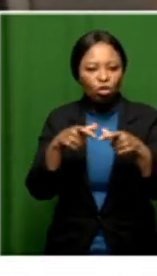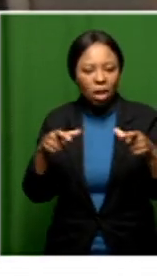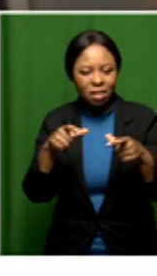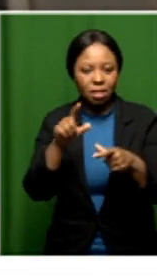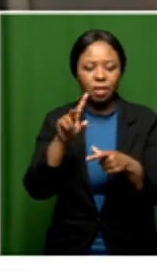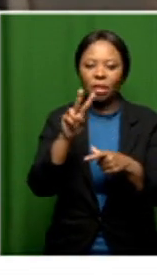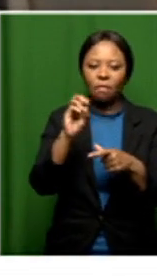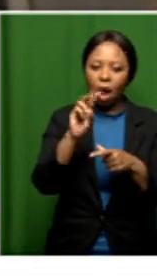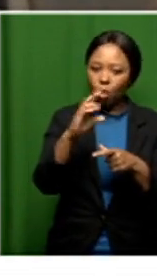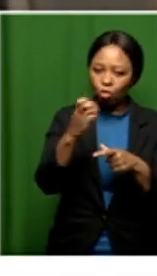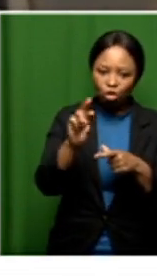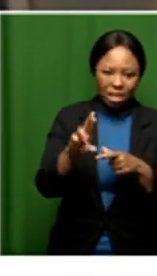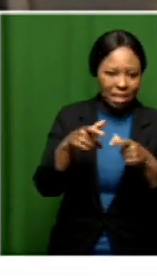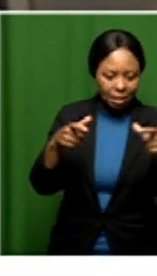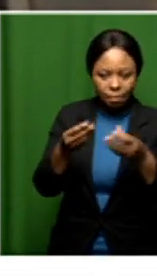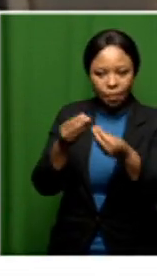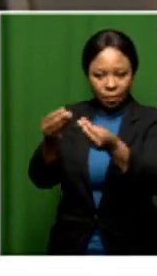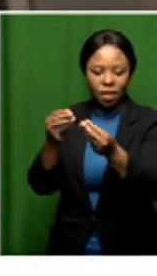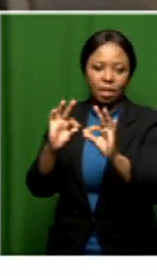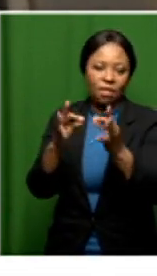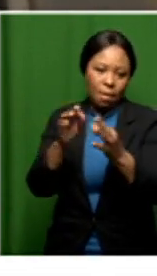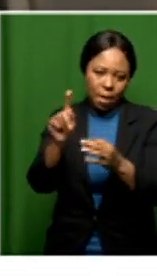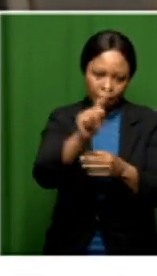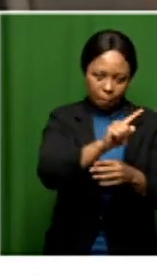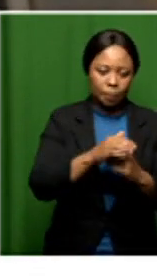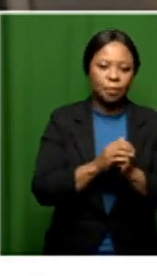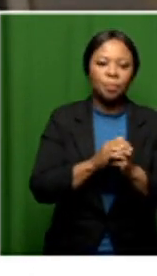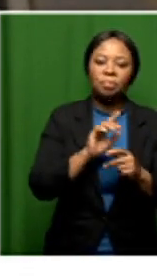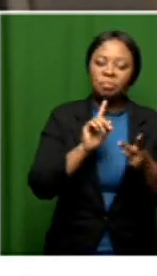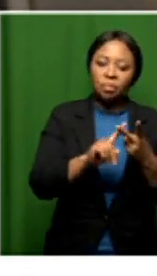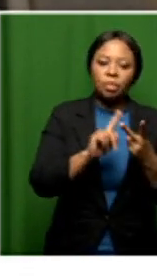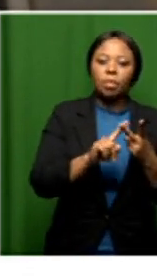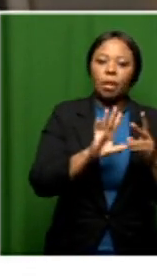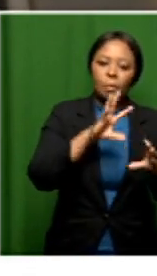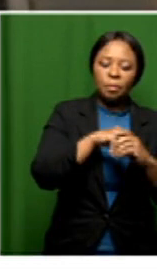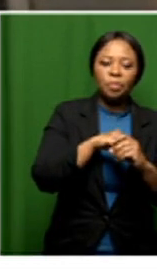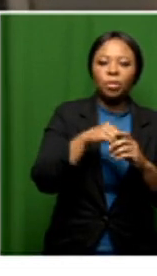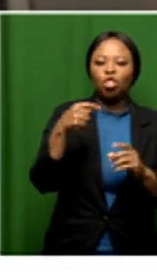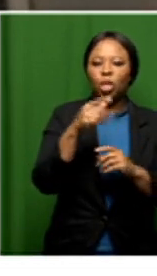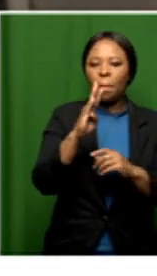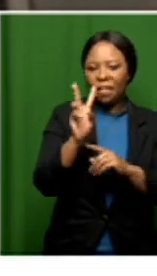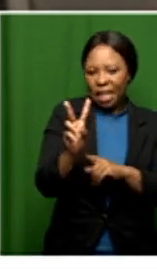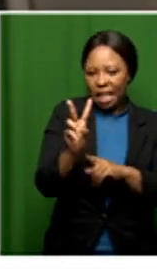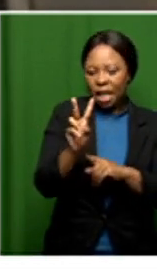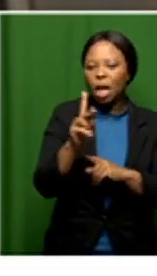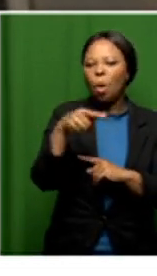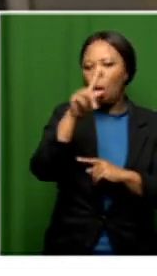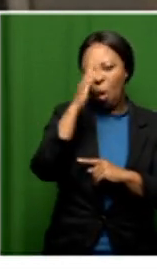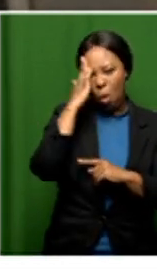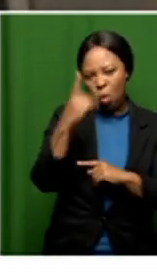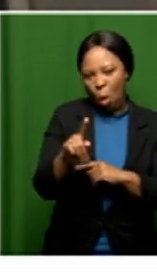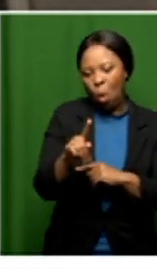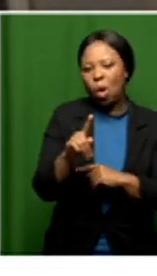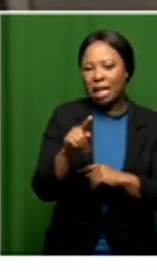vouchers, and then also to respond and support the efforts around gender-based violence, which we all know is South Africa's